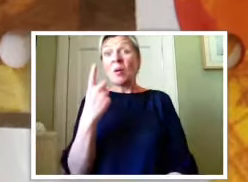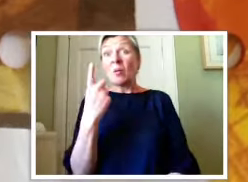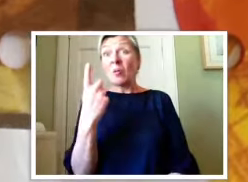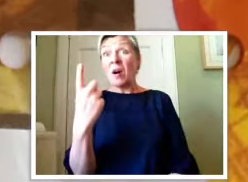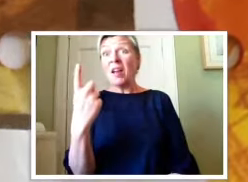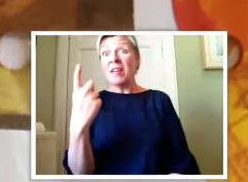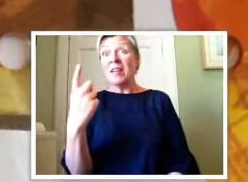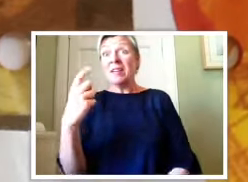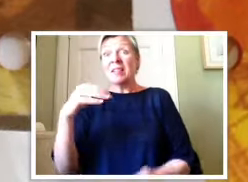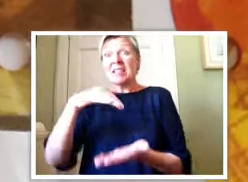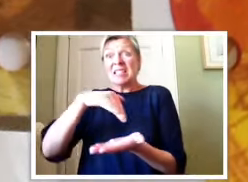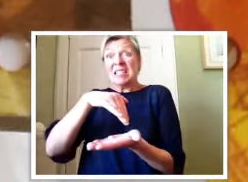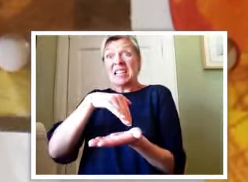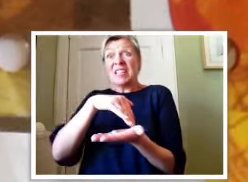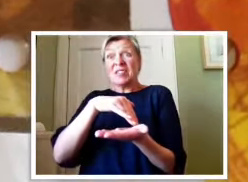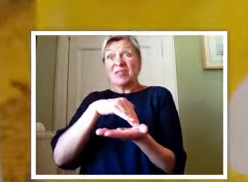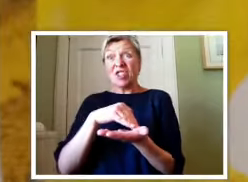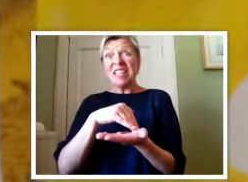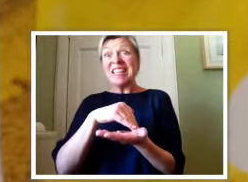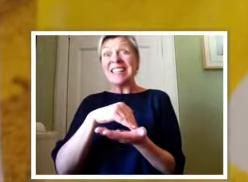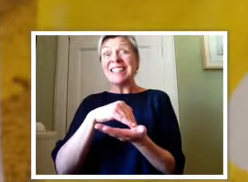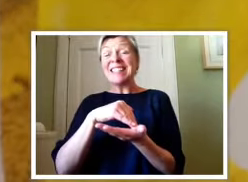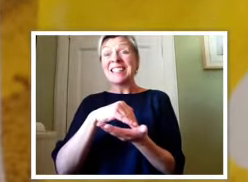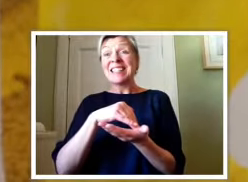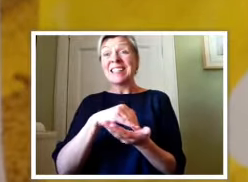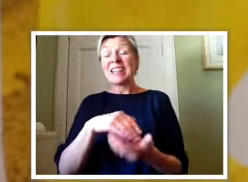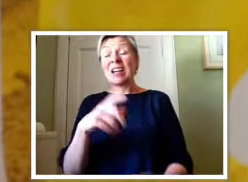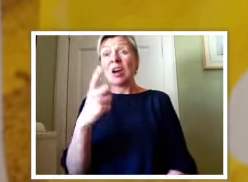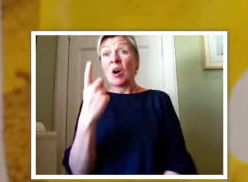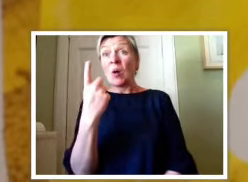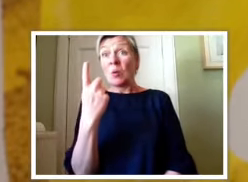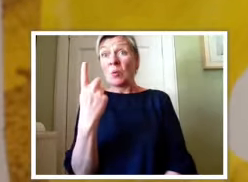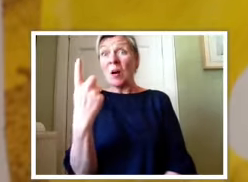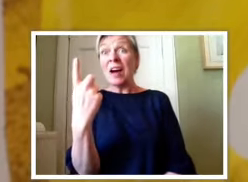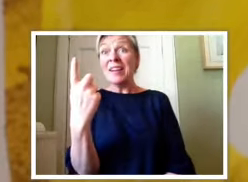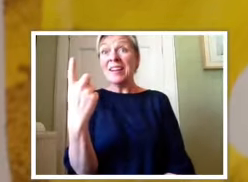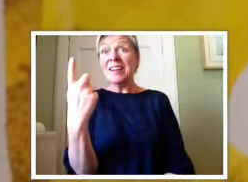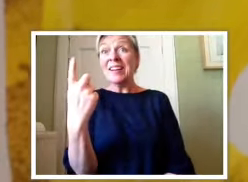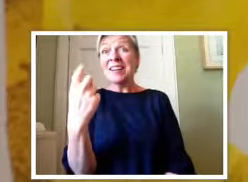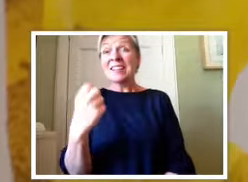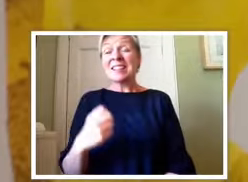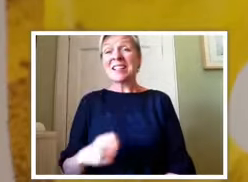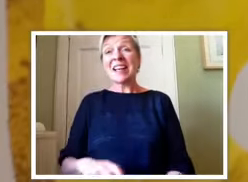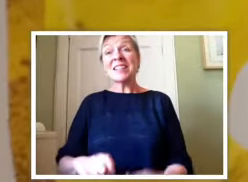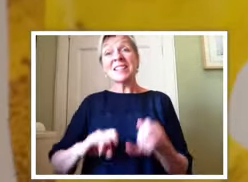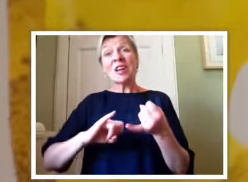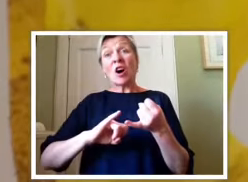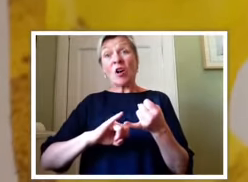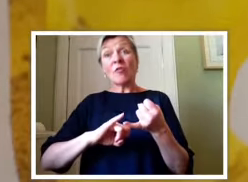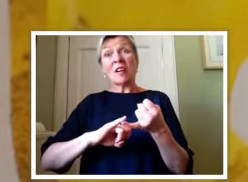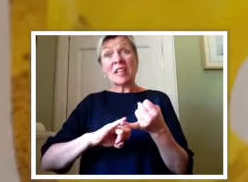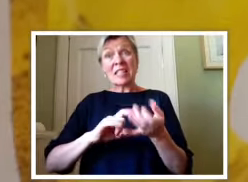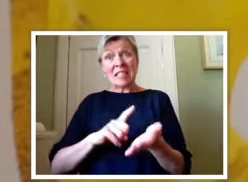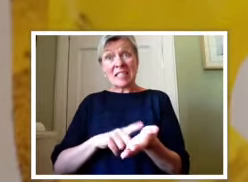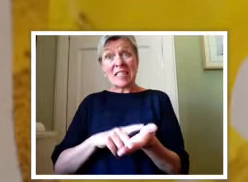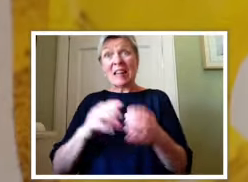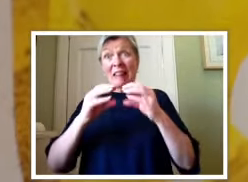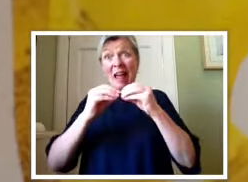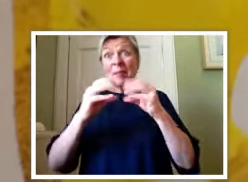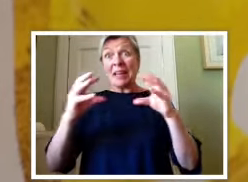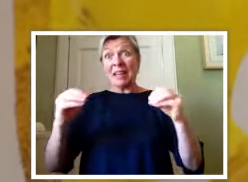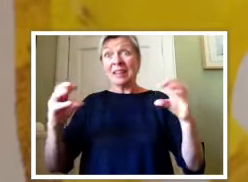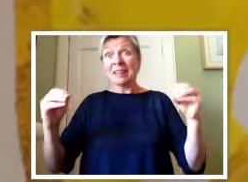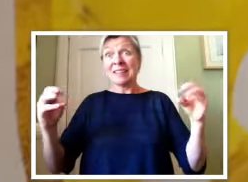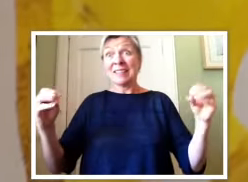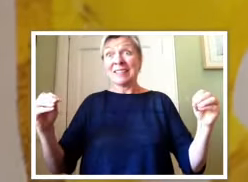One slice of cheese. One slice of salami.